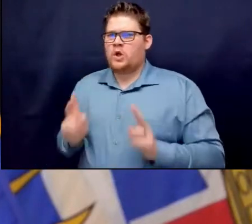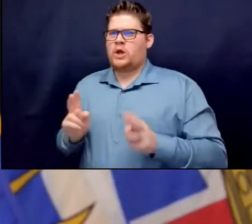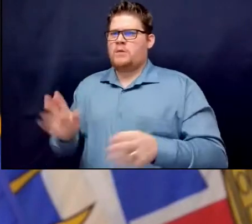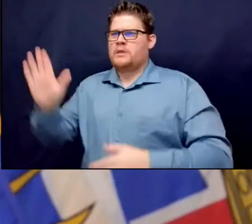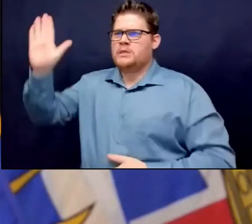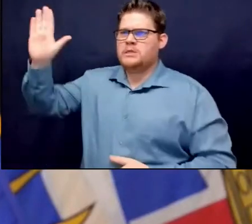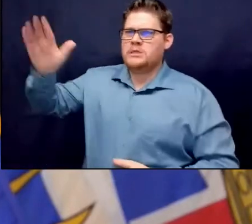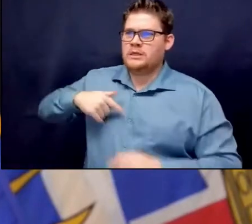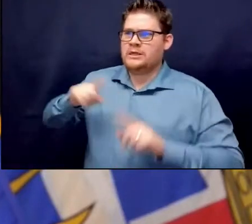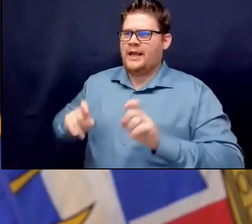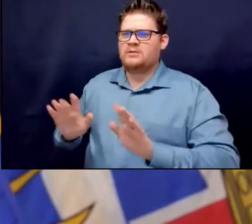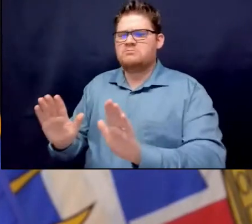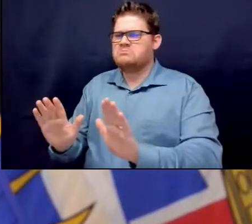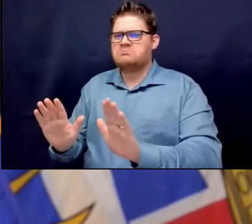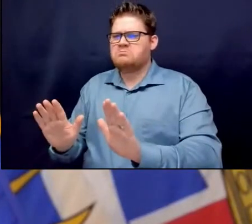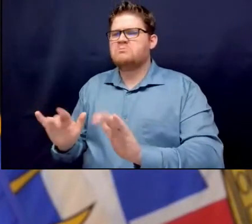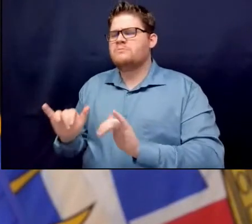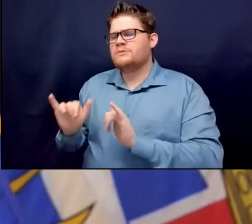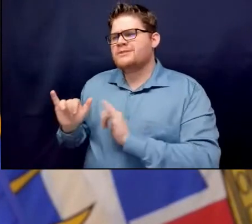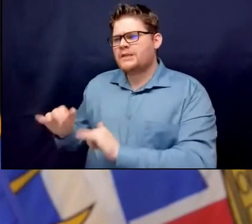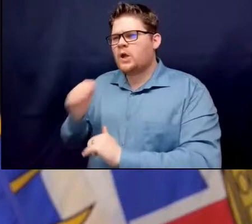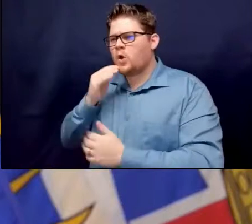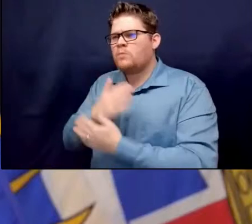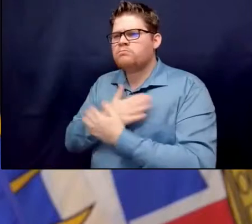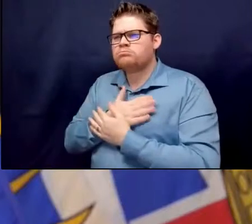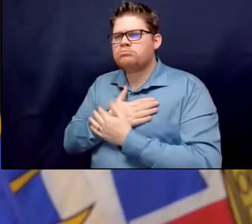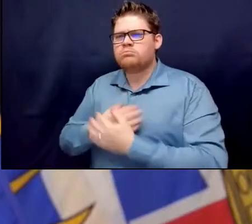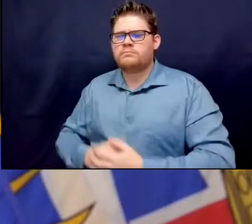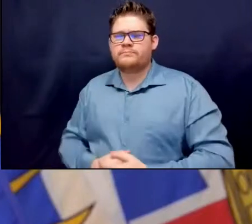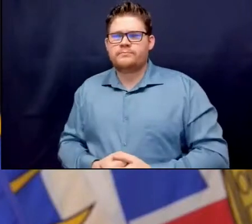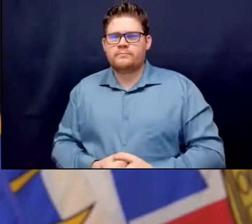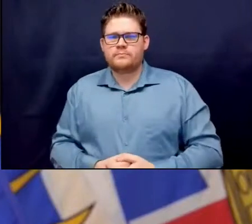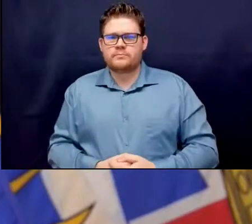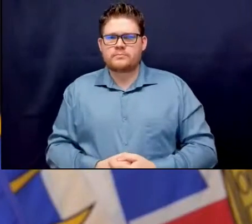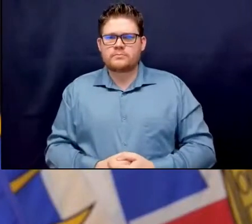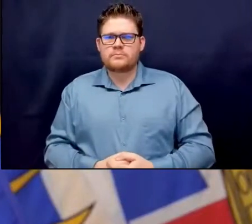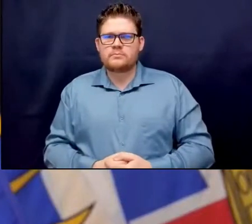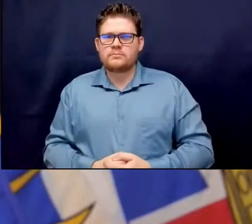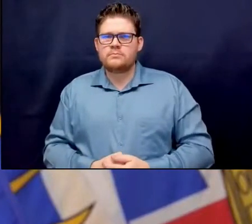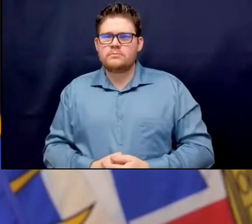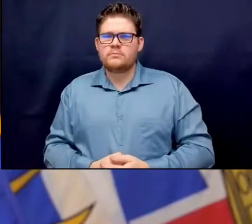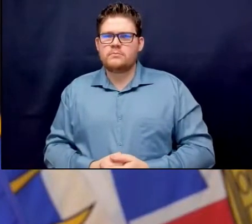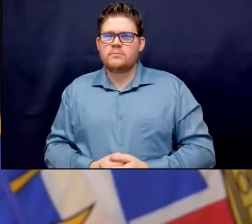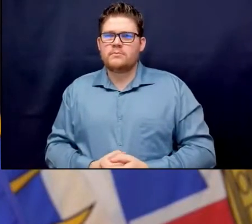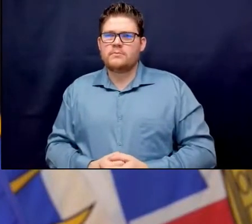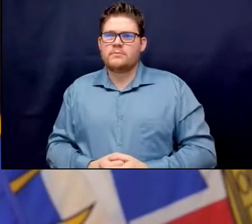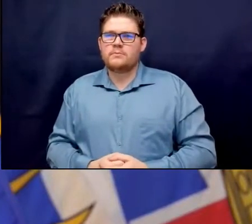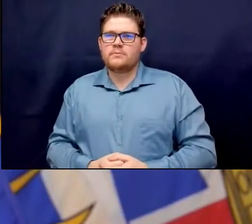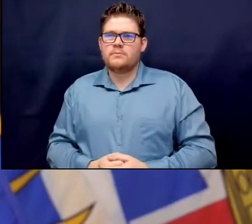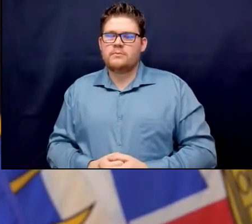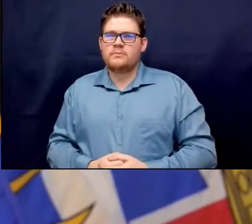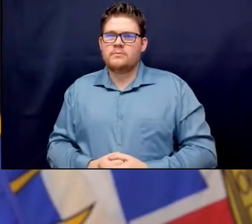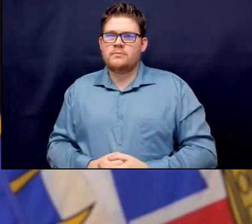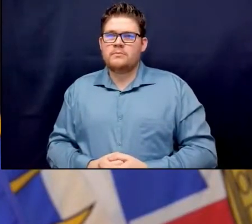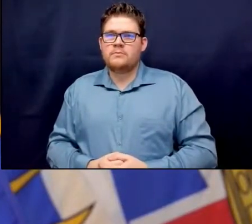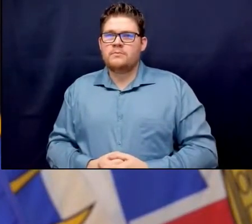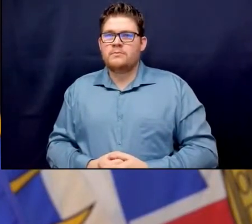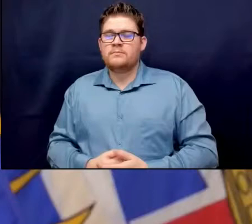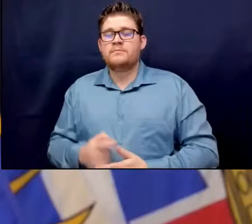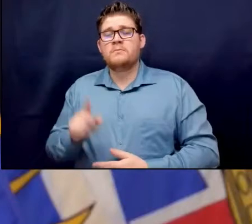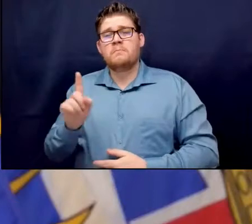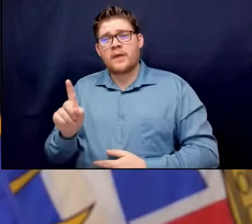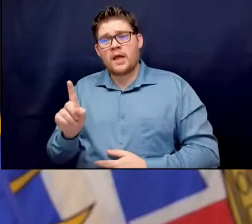at this time, testing should not be the indicator to be cautious and to take care. And the data that we've